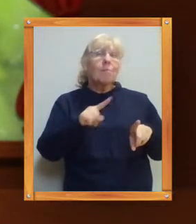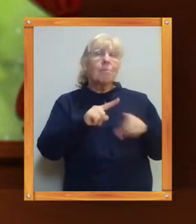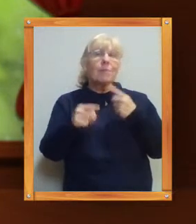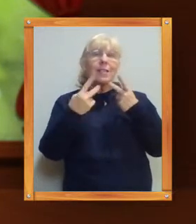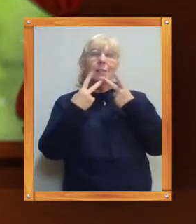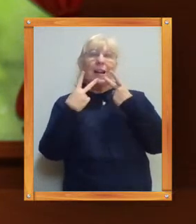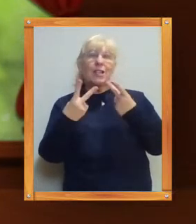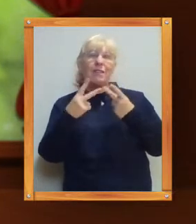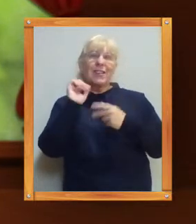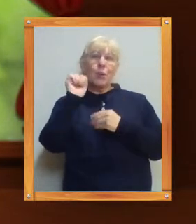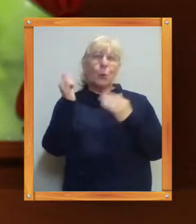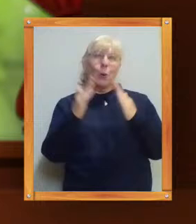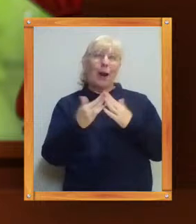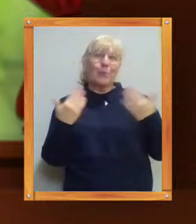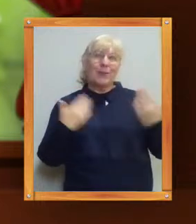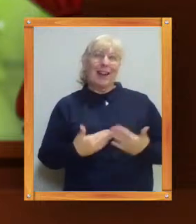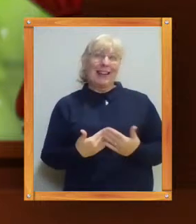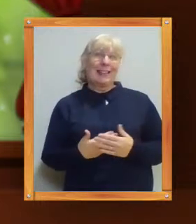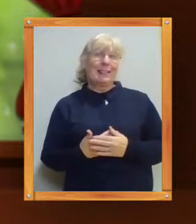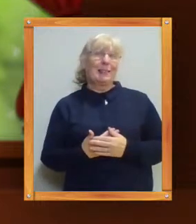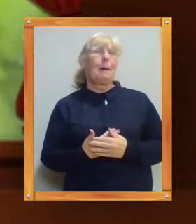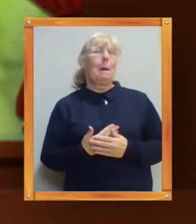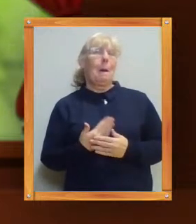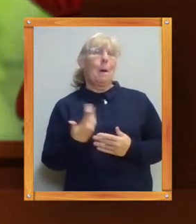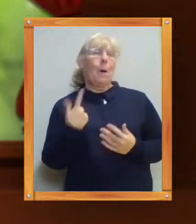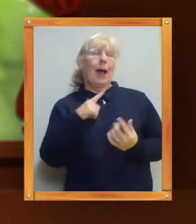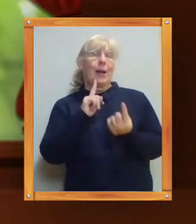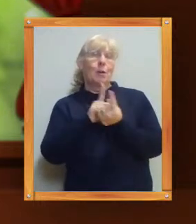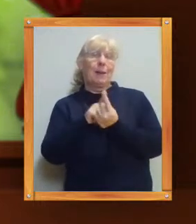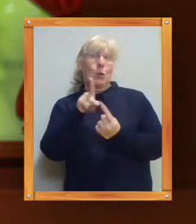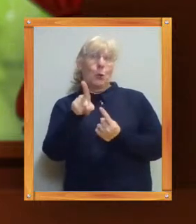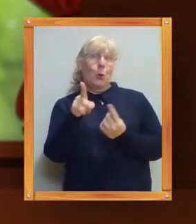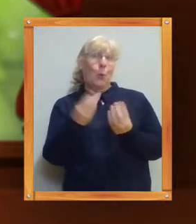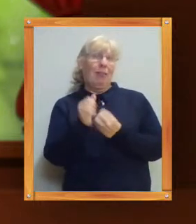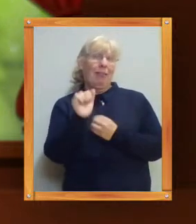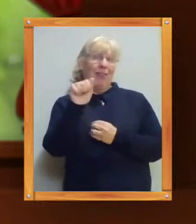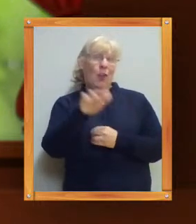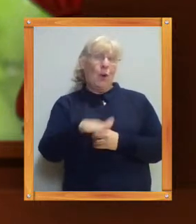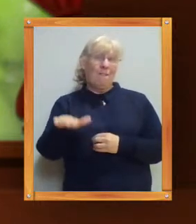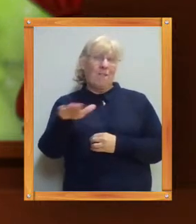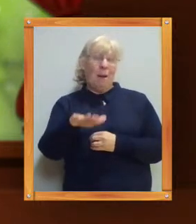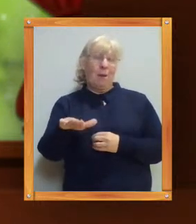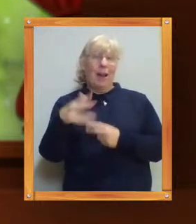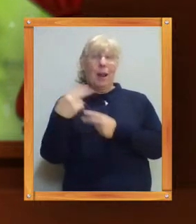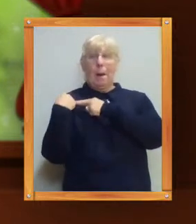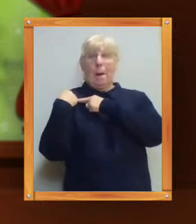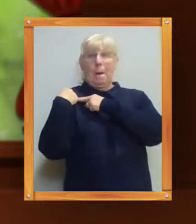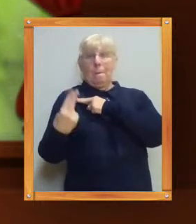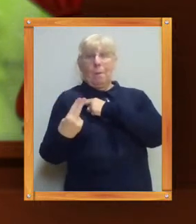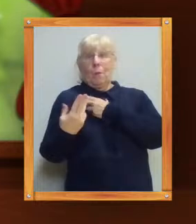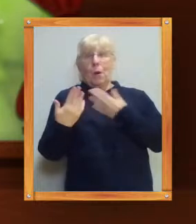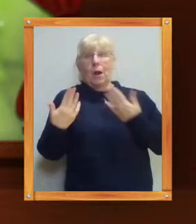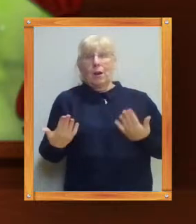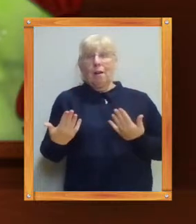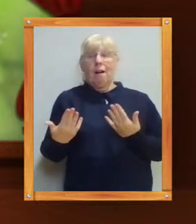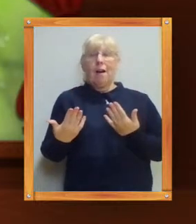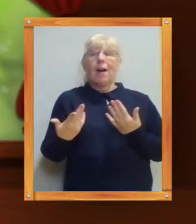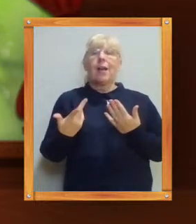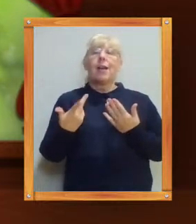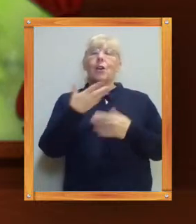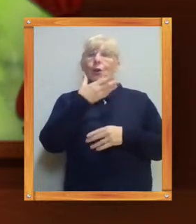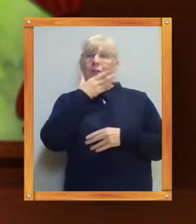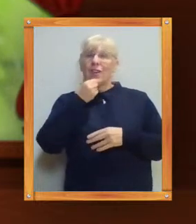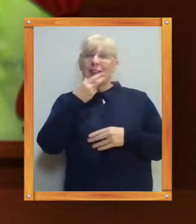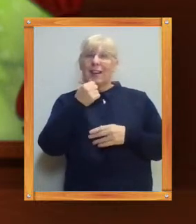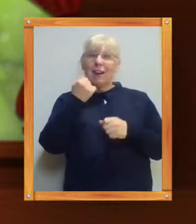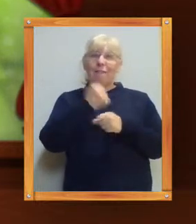house, Maeve, tonight to meet you and your family, and I hand over a goodie bag to you.